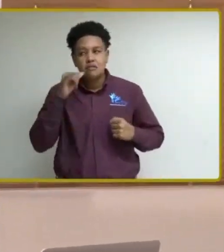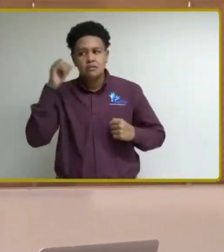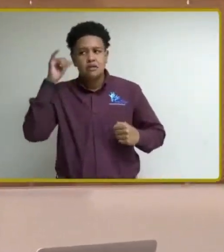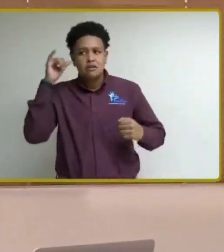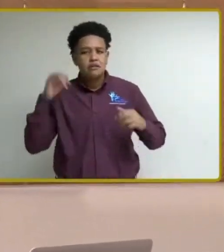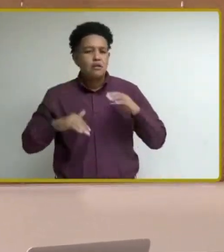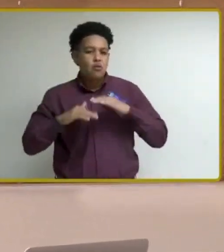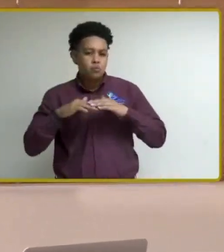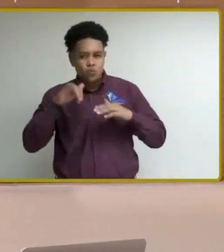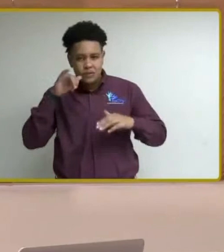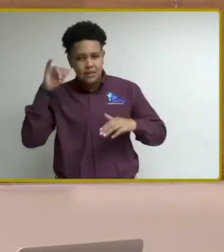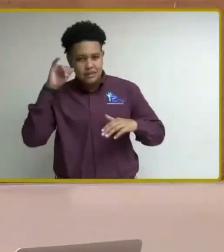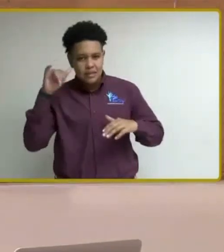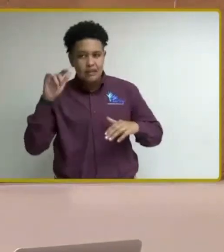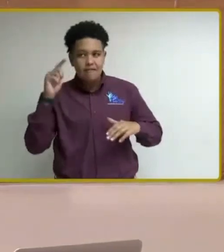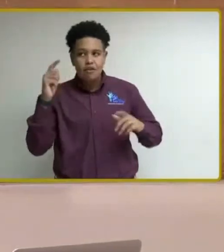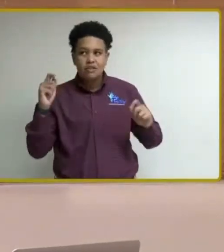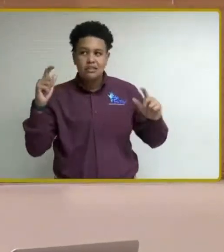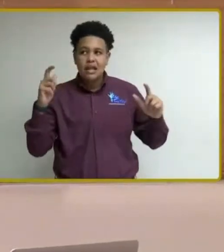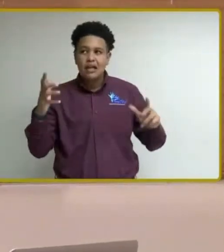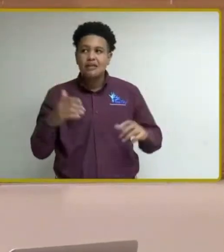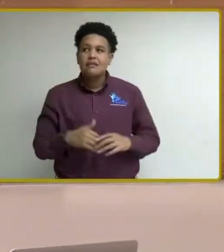yesterday. First slide.